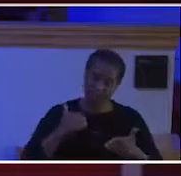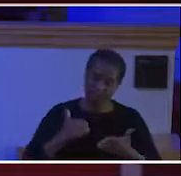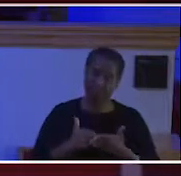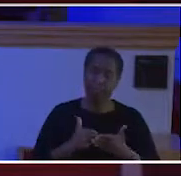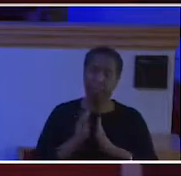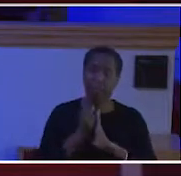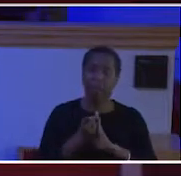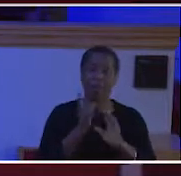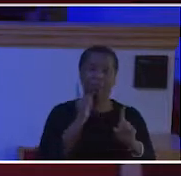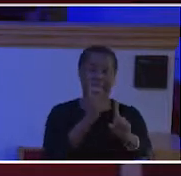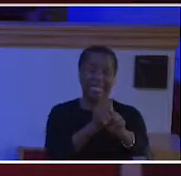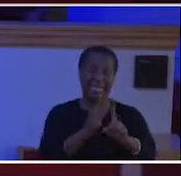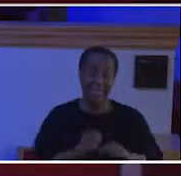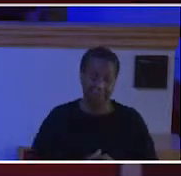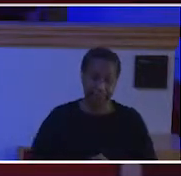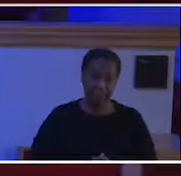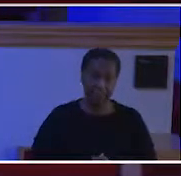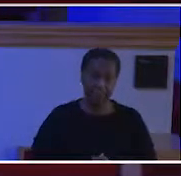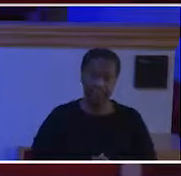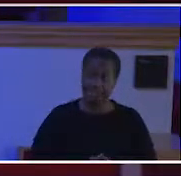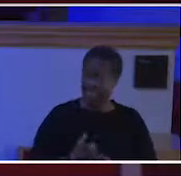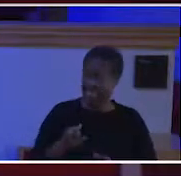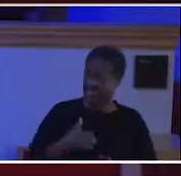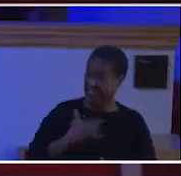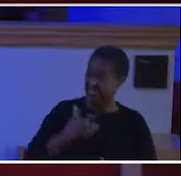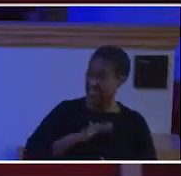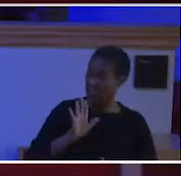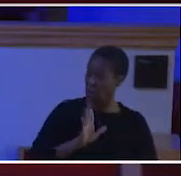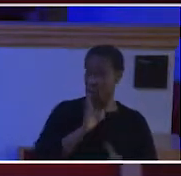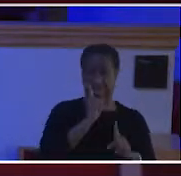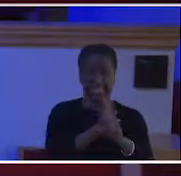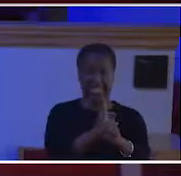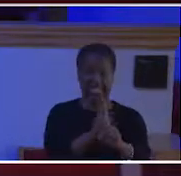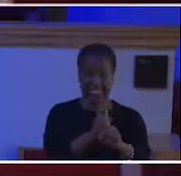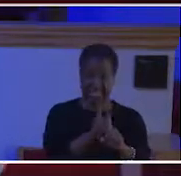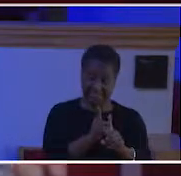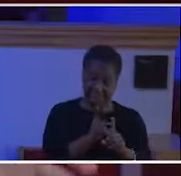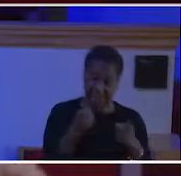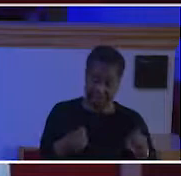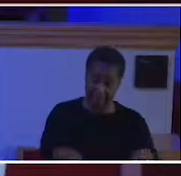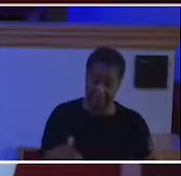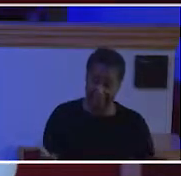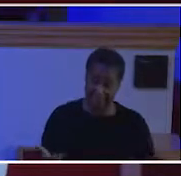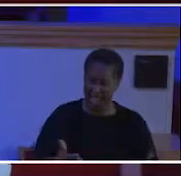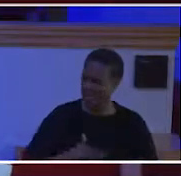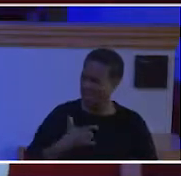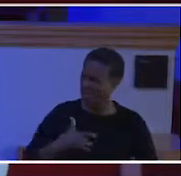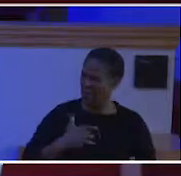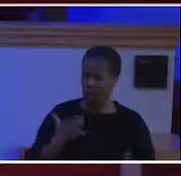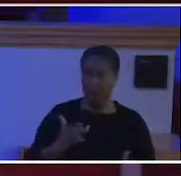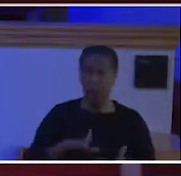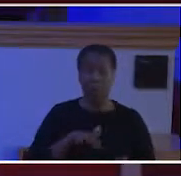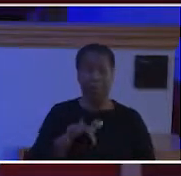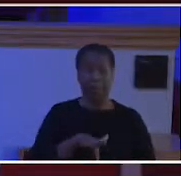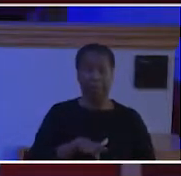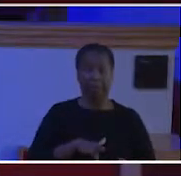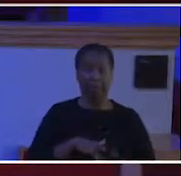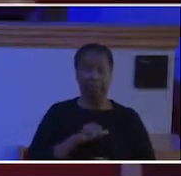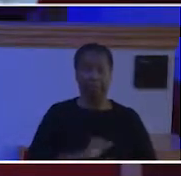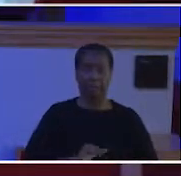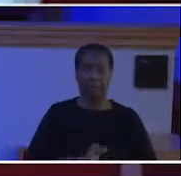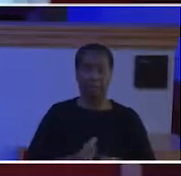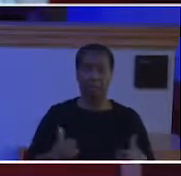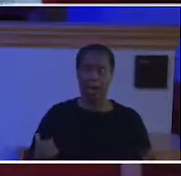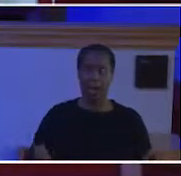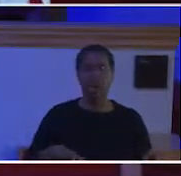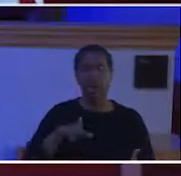destiny. So if you feel your destiny is unfolding, or if you're in the middle of labor right now, and you